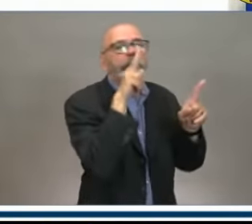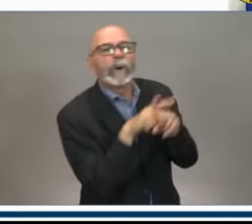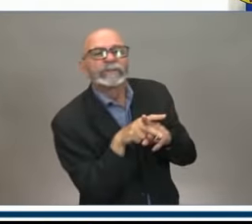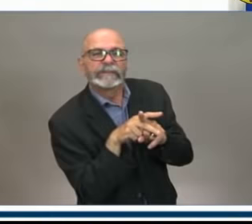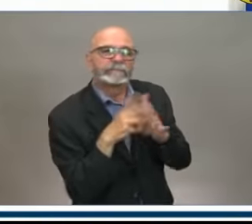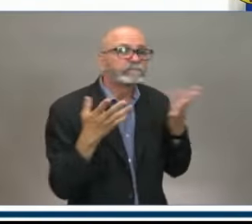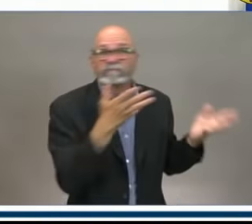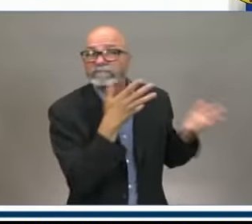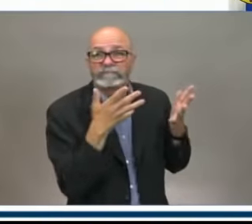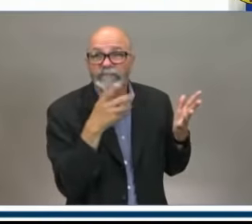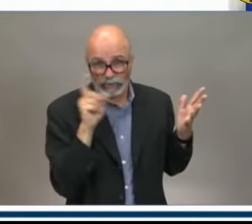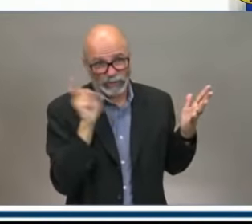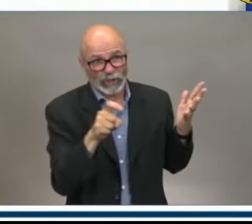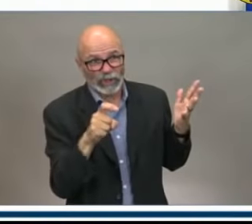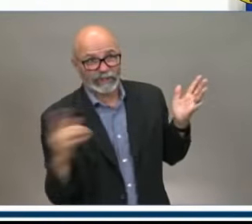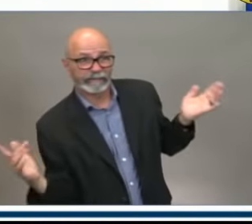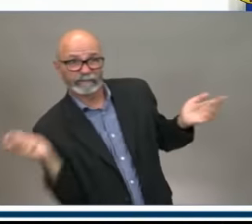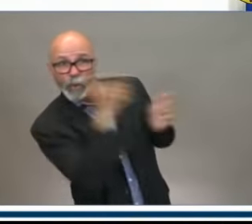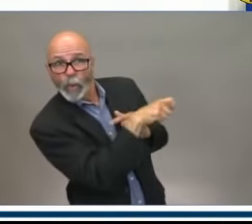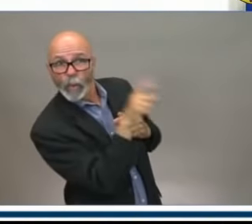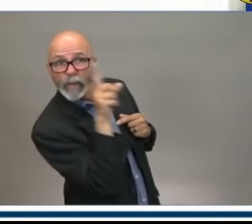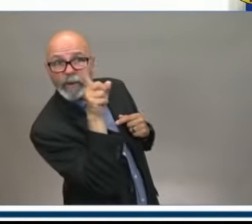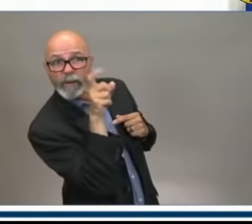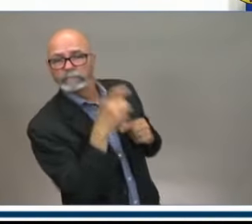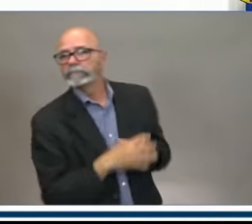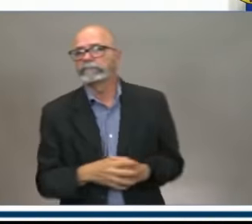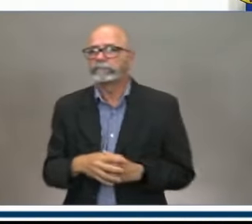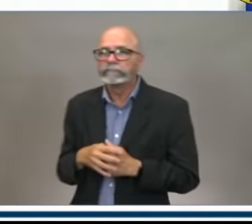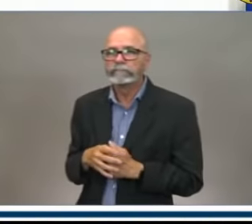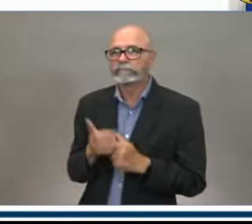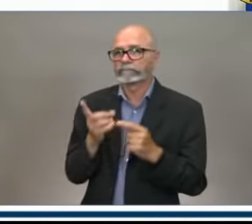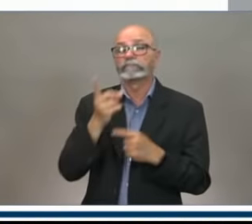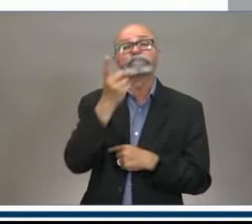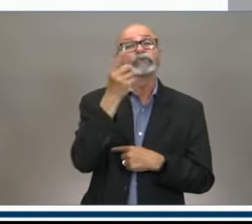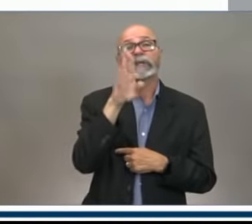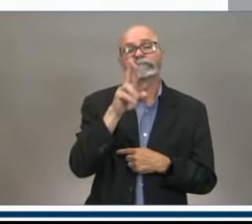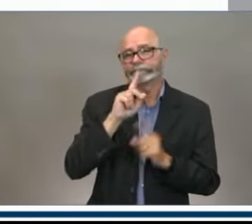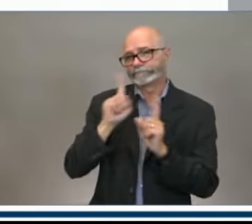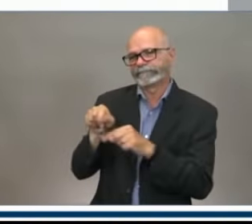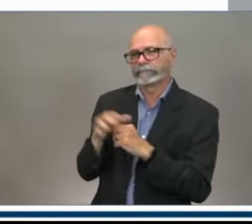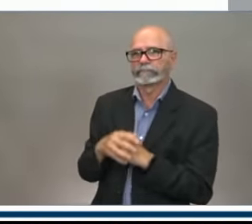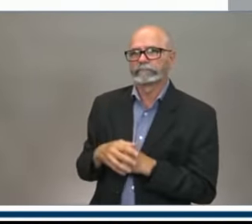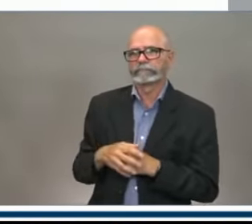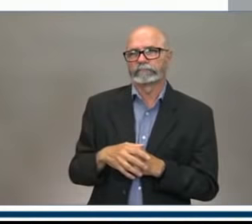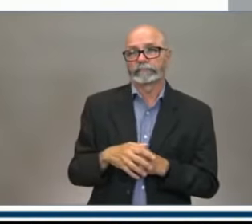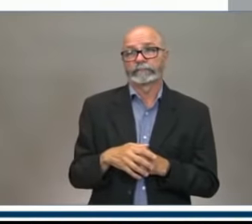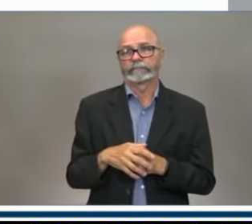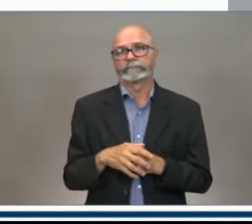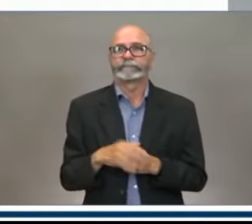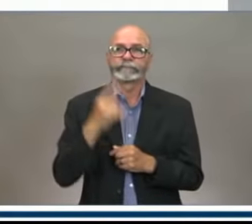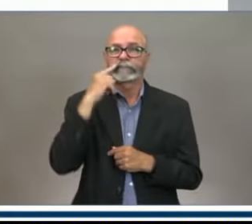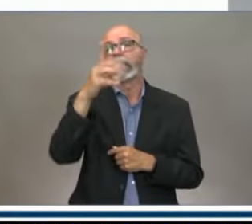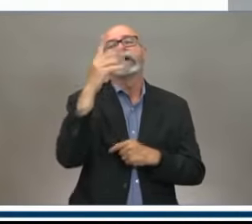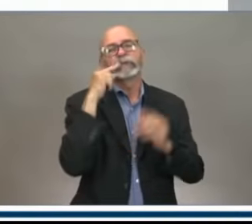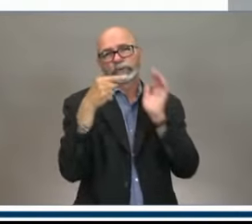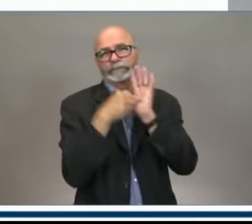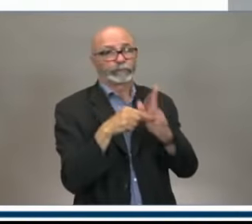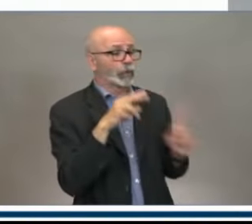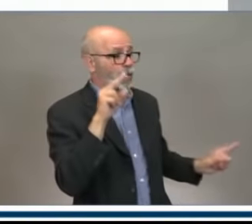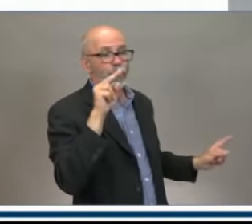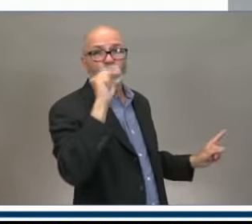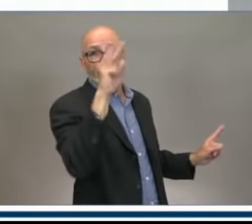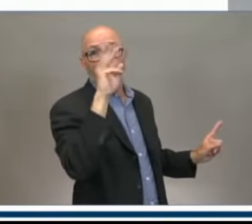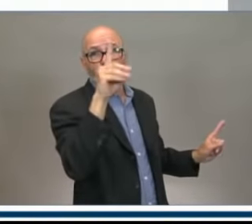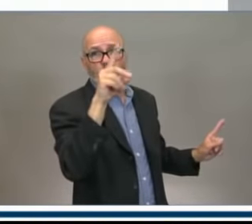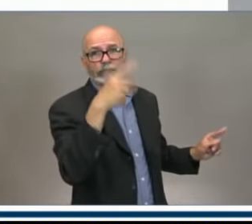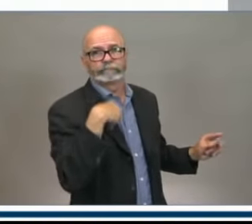contact and make those arrangements? We're leaving that with each facility to organize and with their families. I would